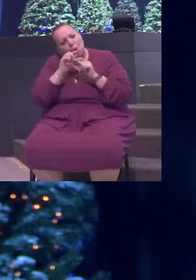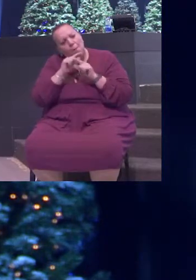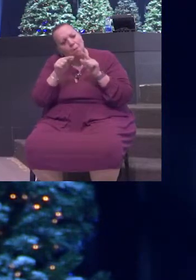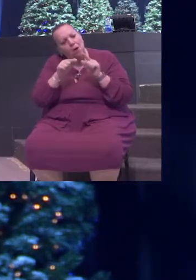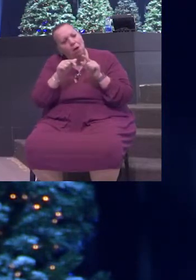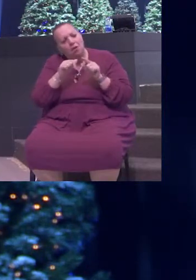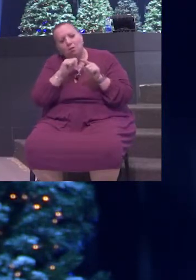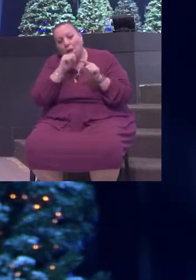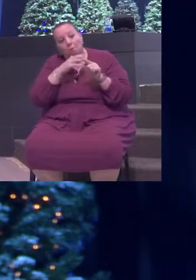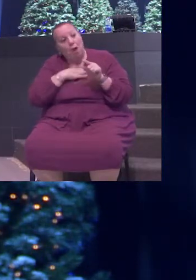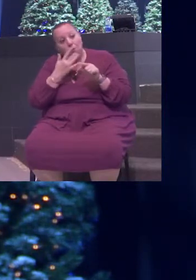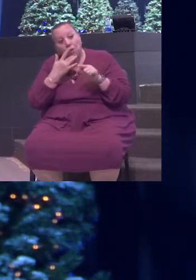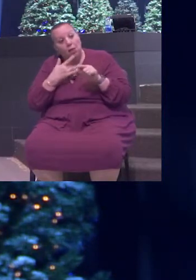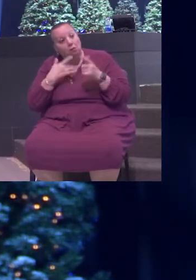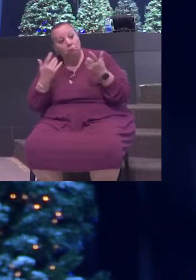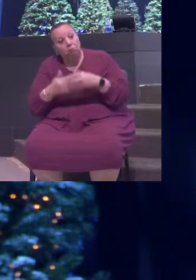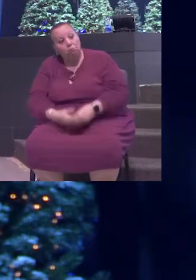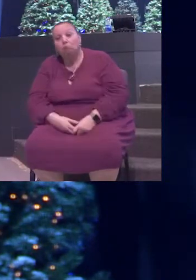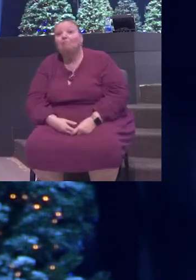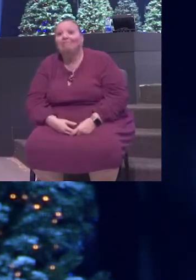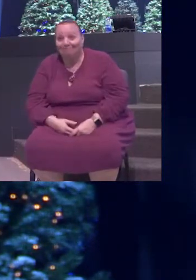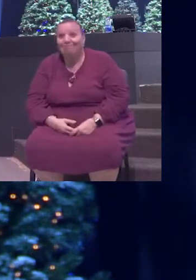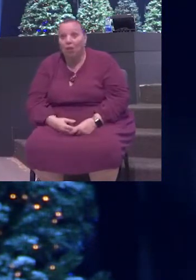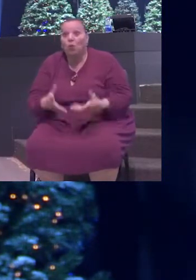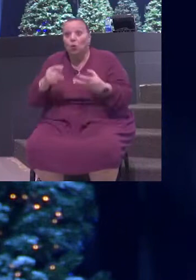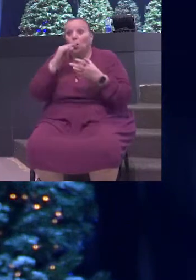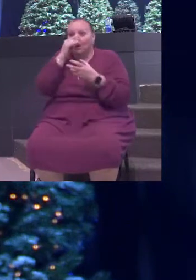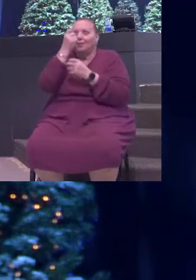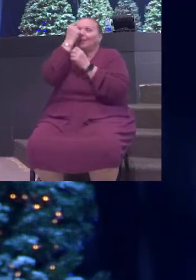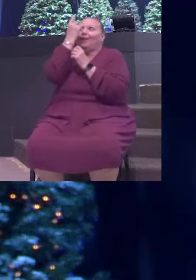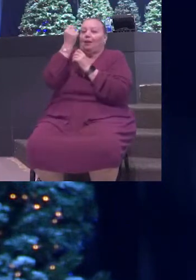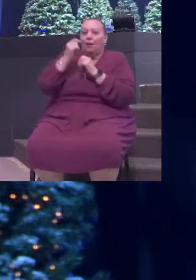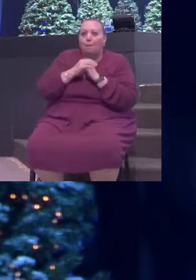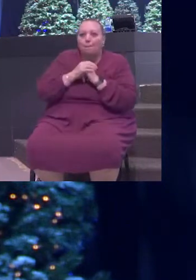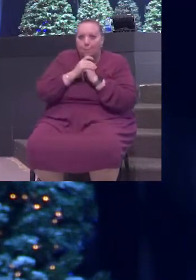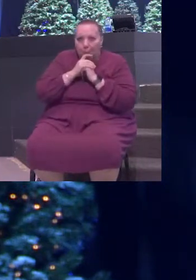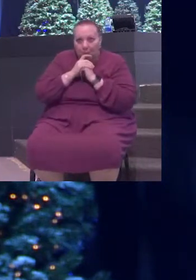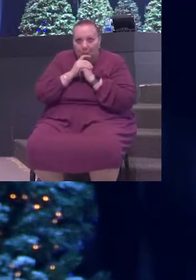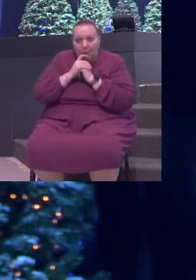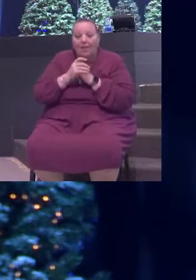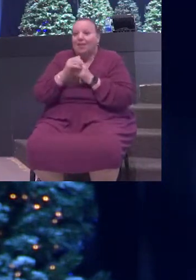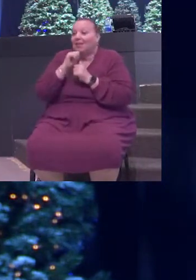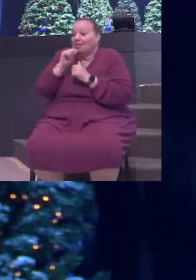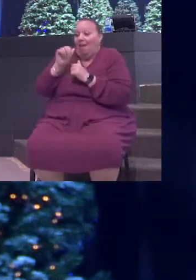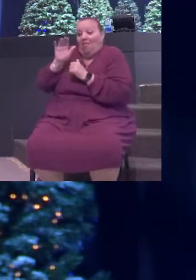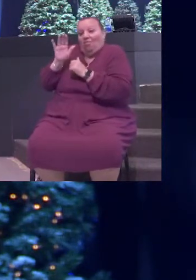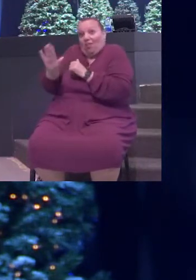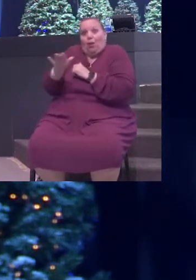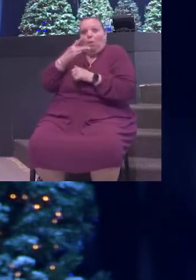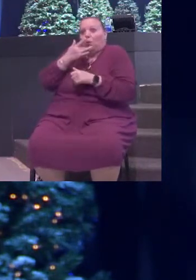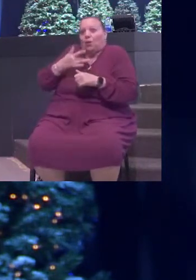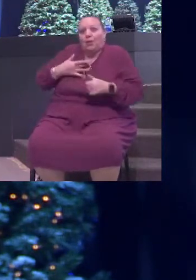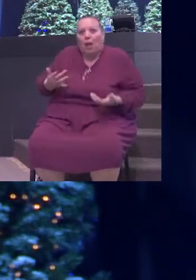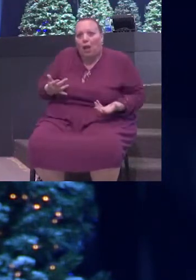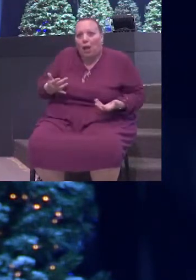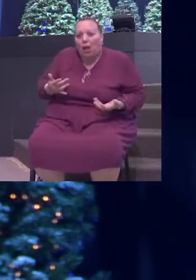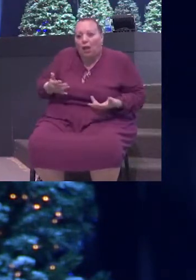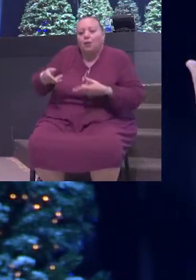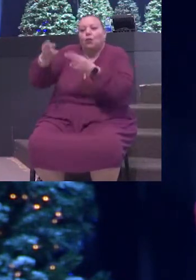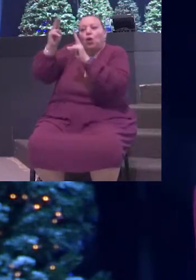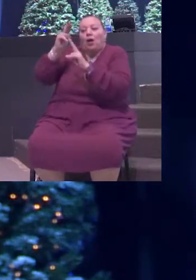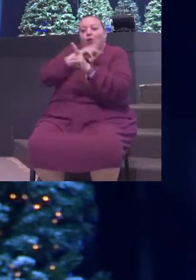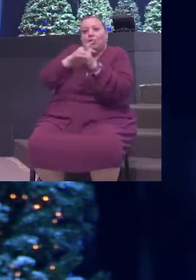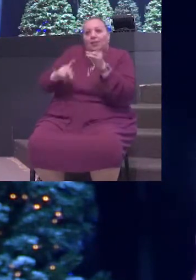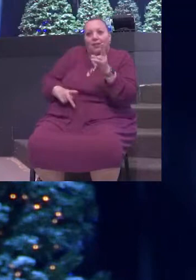it wasn't my birthday." And we want kids to get it, that it's not their birthday, that they're honoring